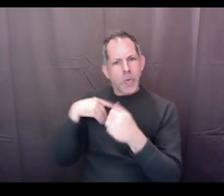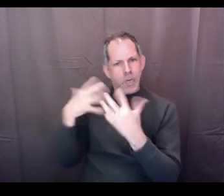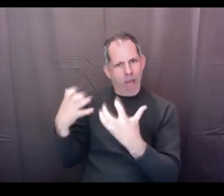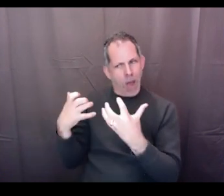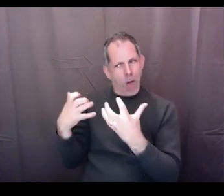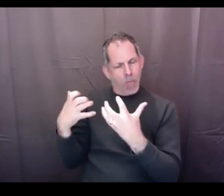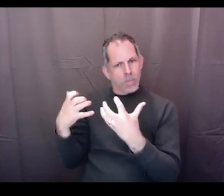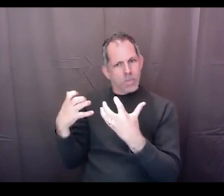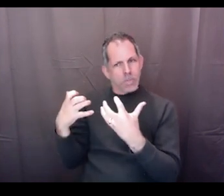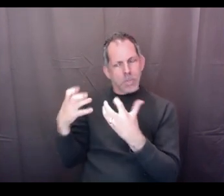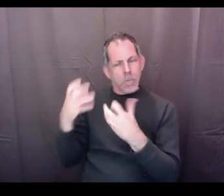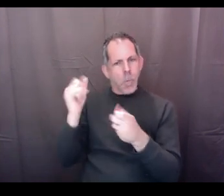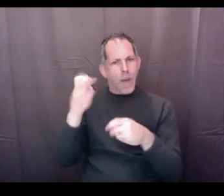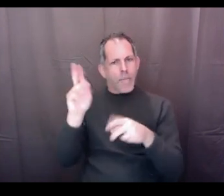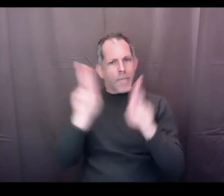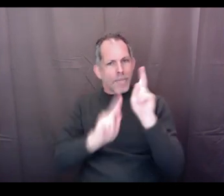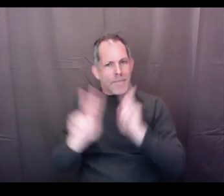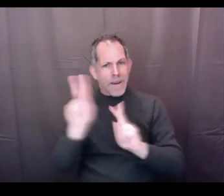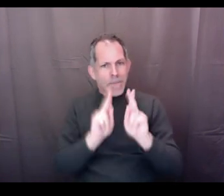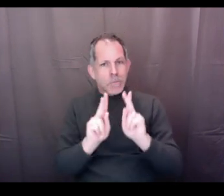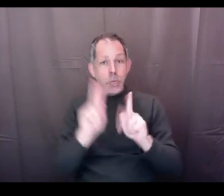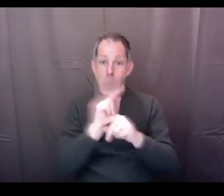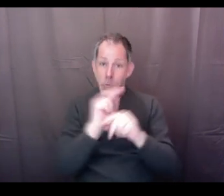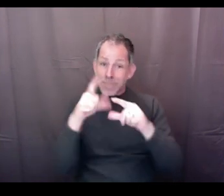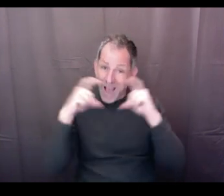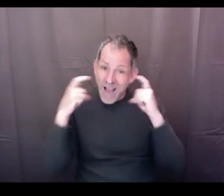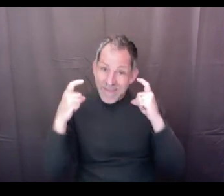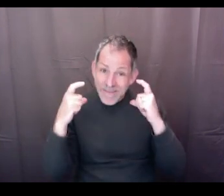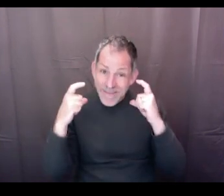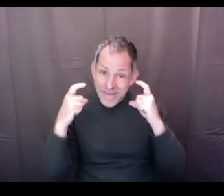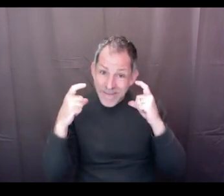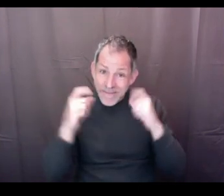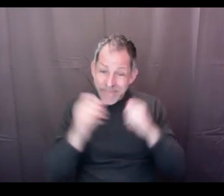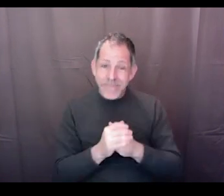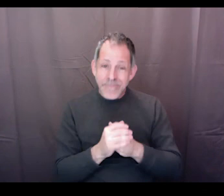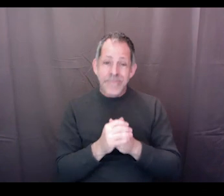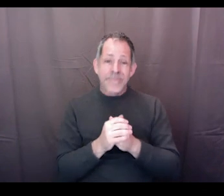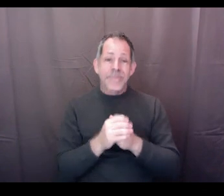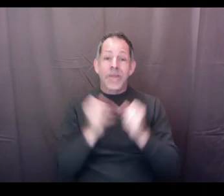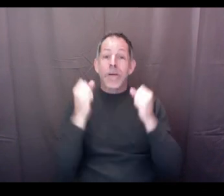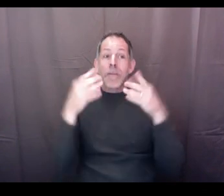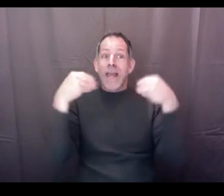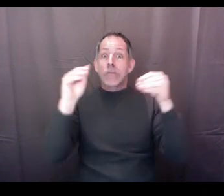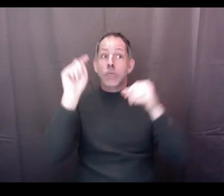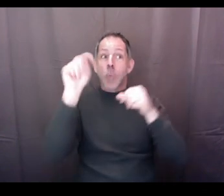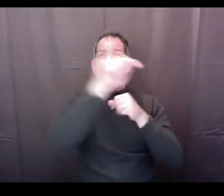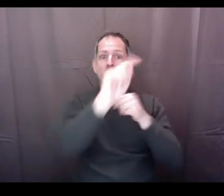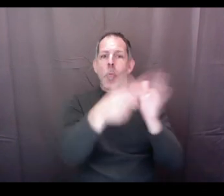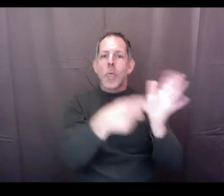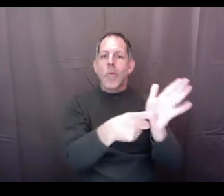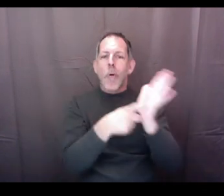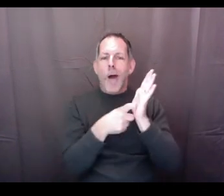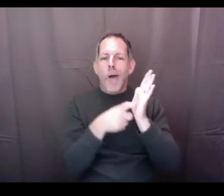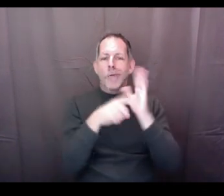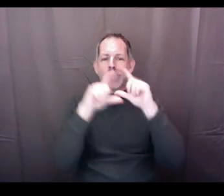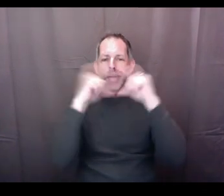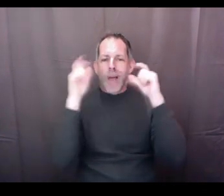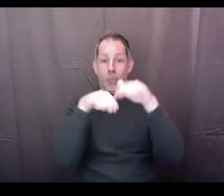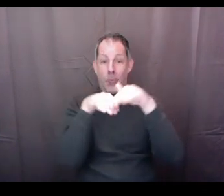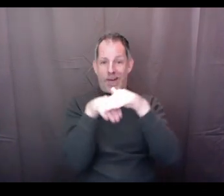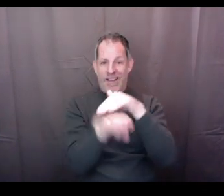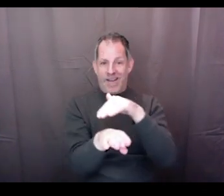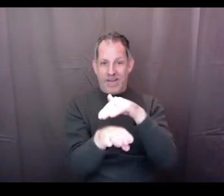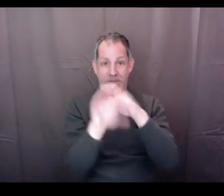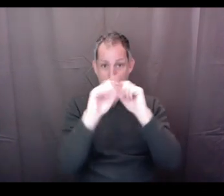time we're urging people to take precautions. Many stores are requiring it. We do see many masks out in